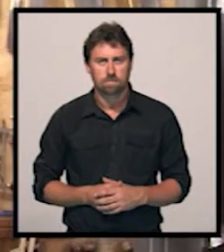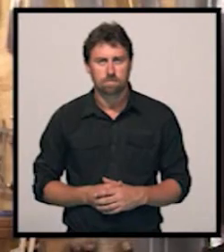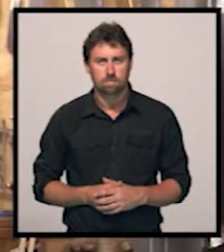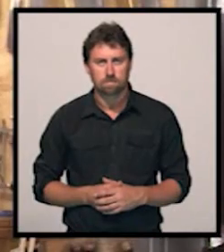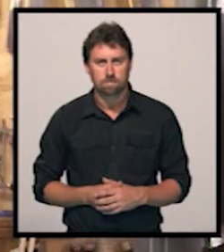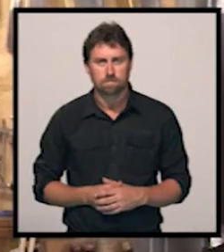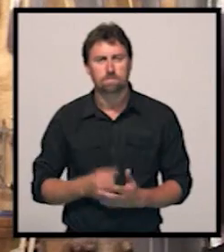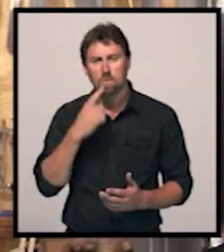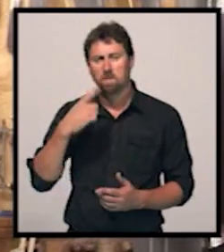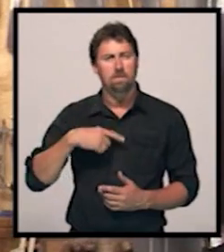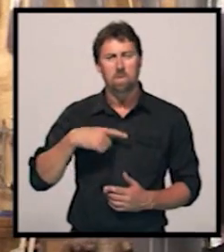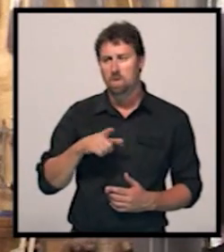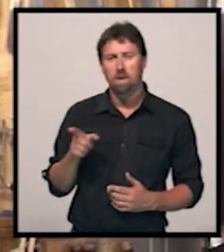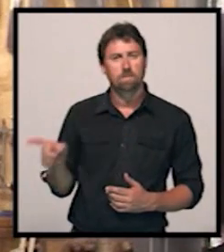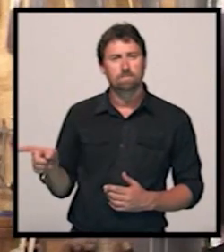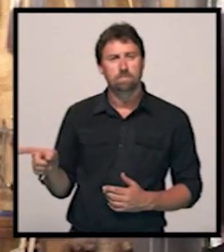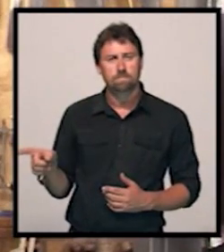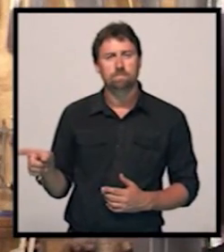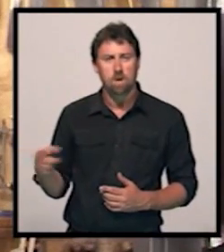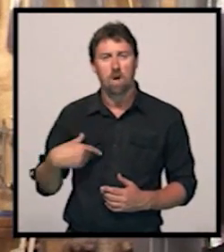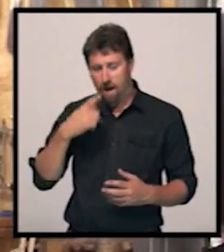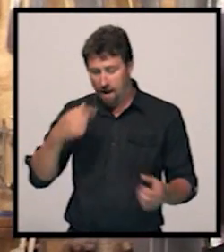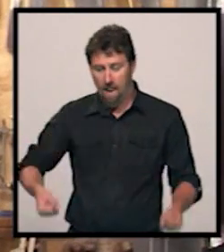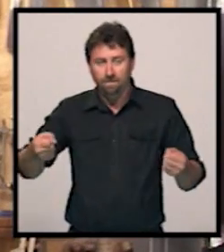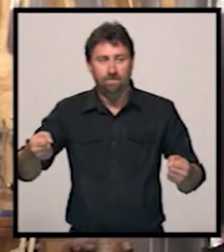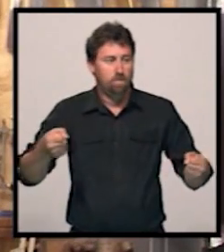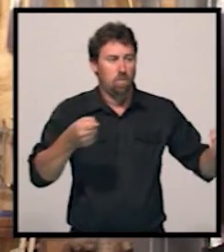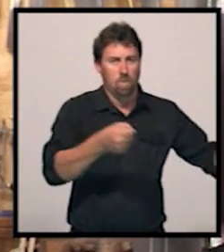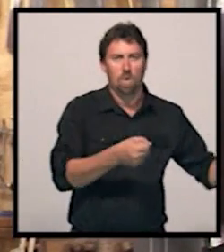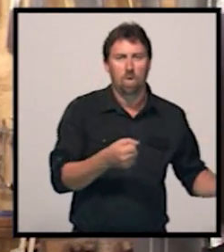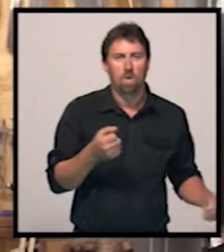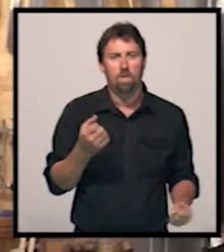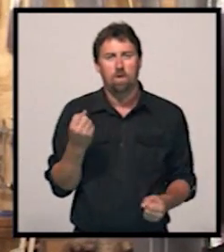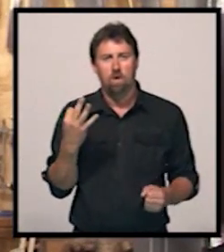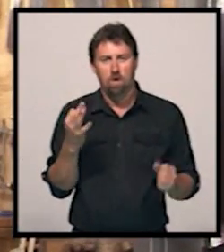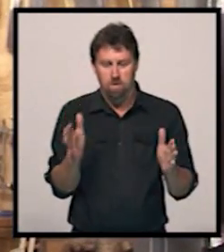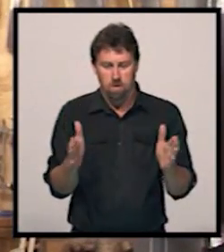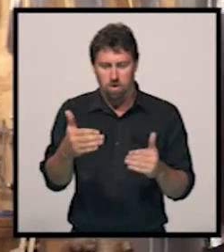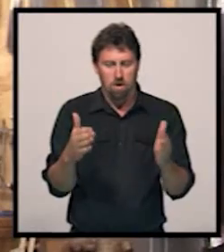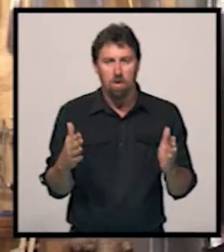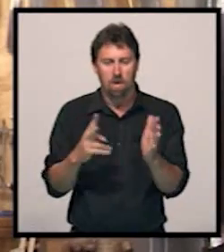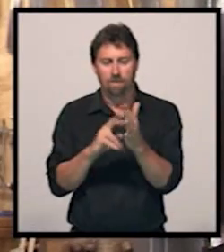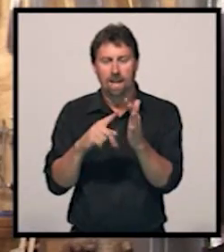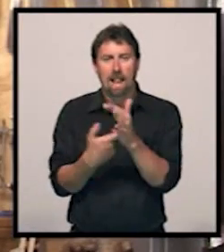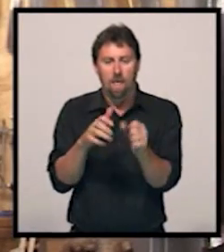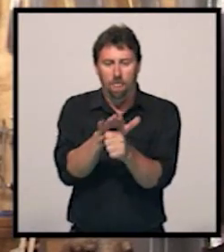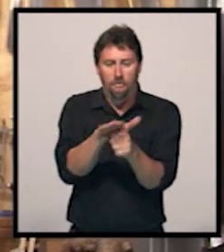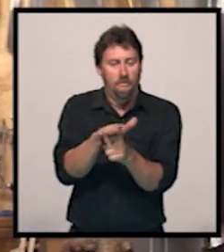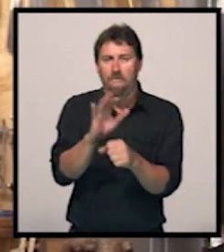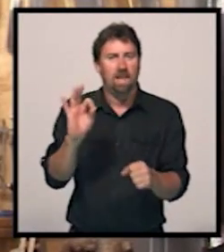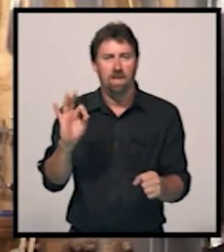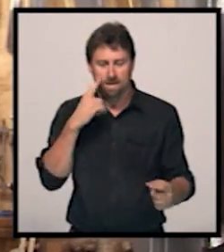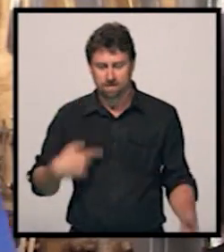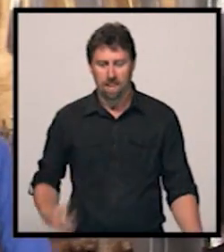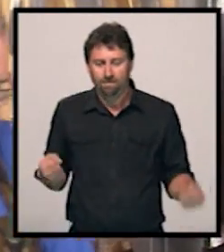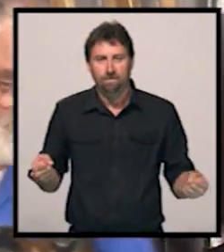Now what that does, it allows me to move the box without moving the top veneers. So I'll just put this over